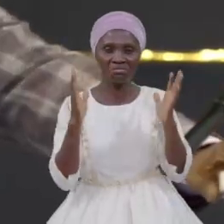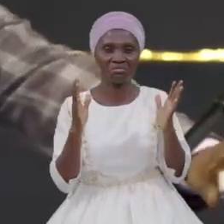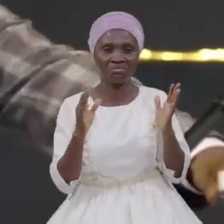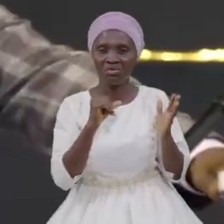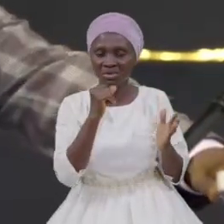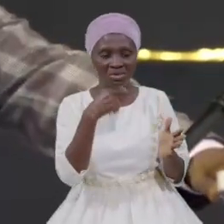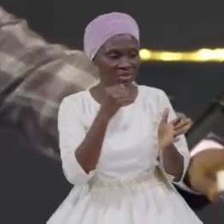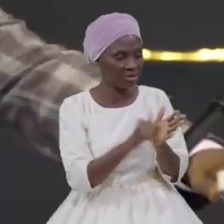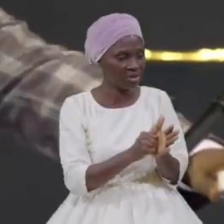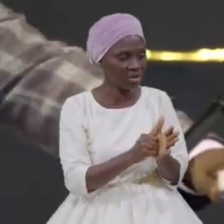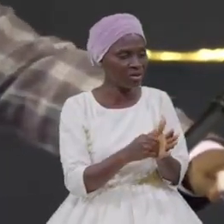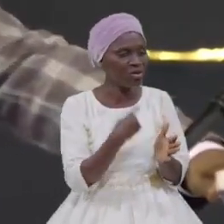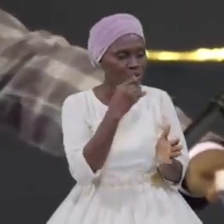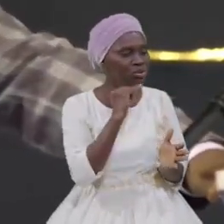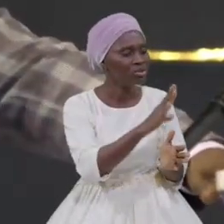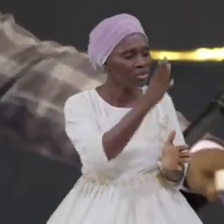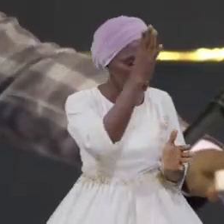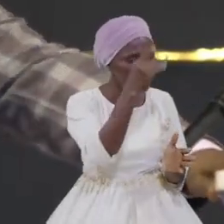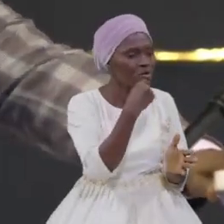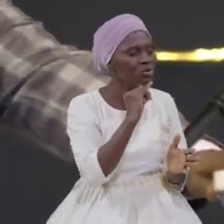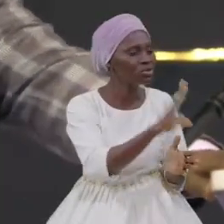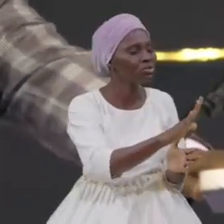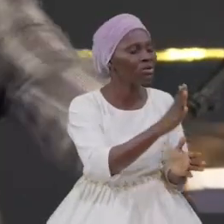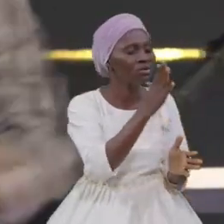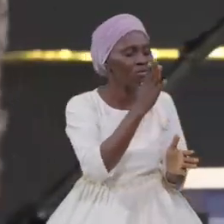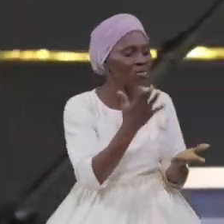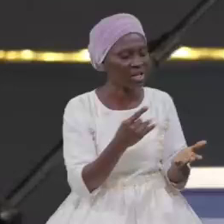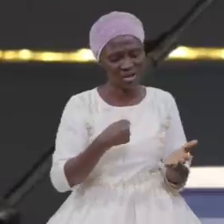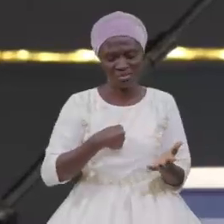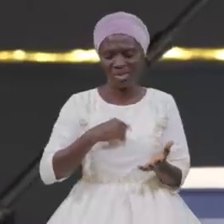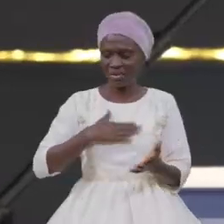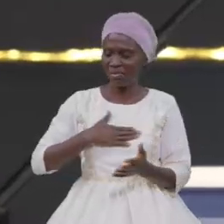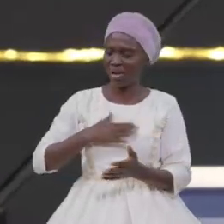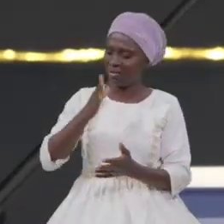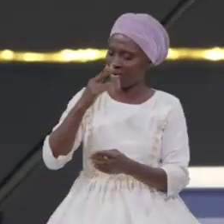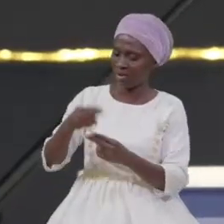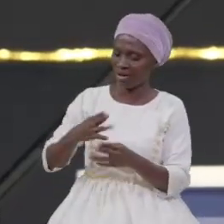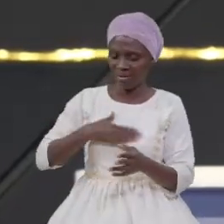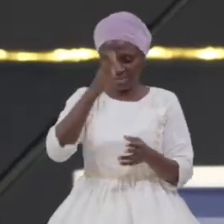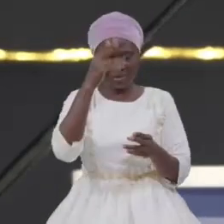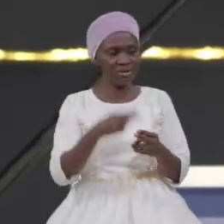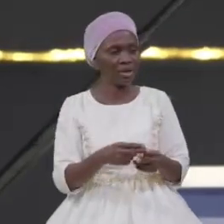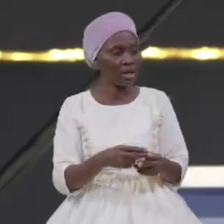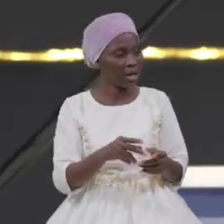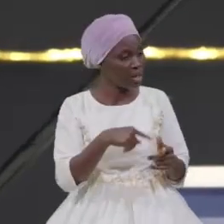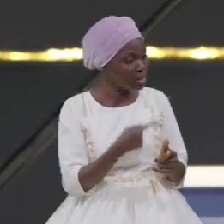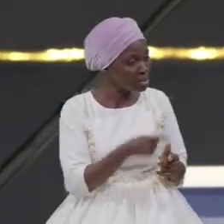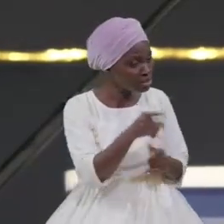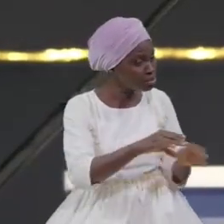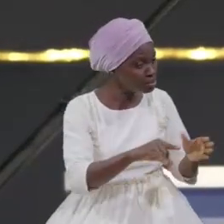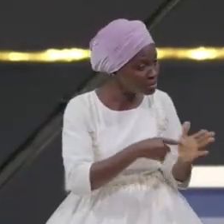Mr. So-and-so's son, Madam So-and-so's daughter. And you do this. Do you think this is